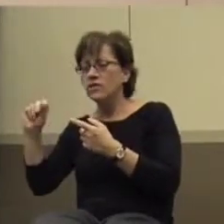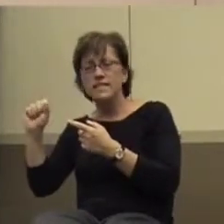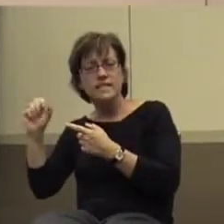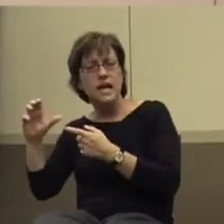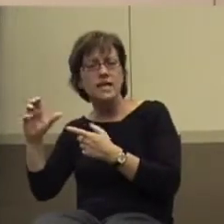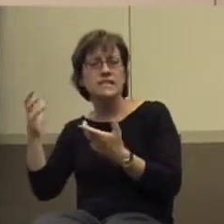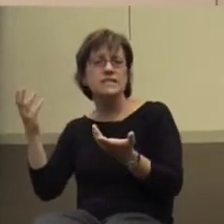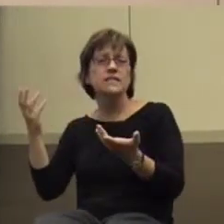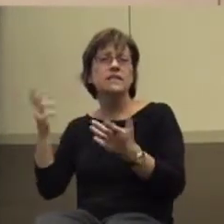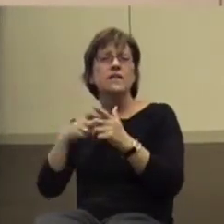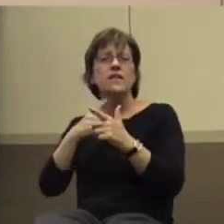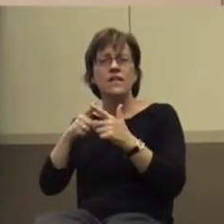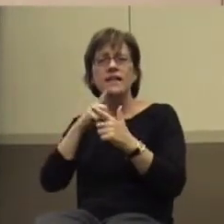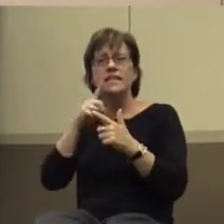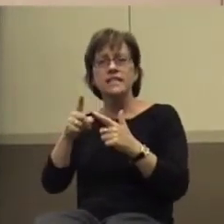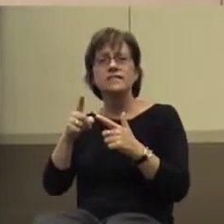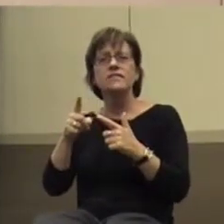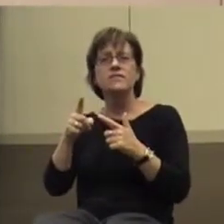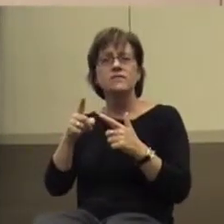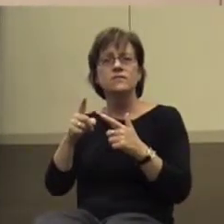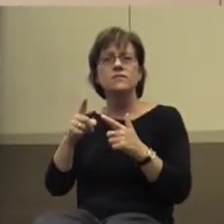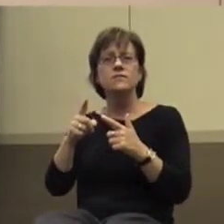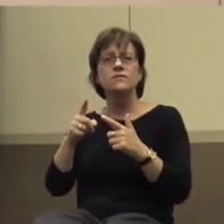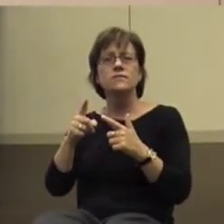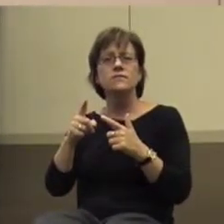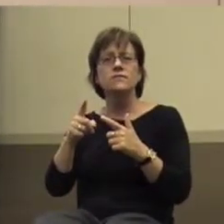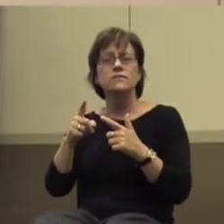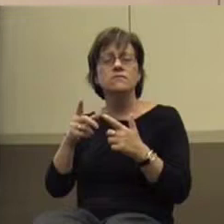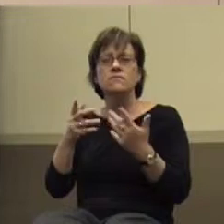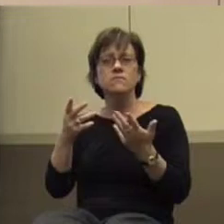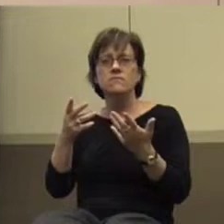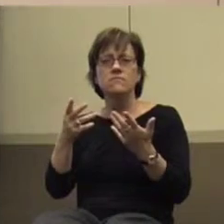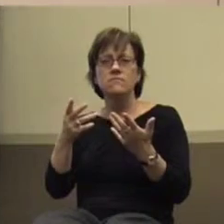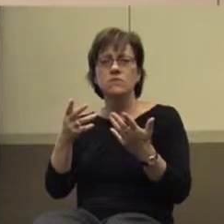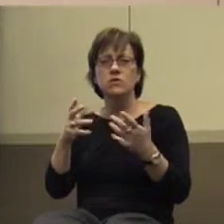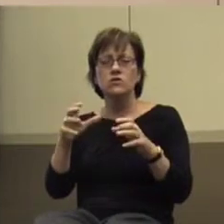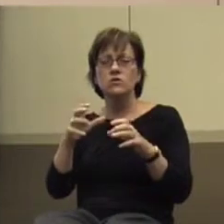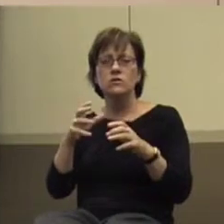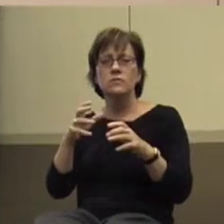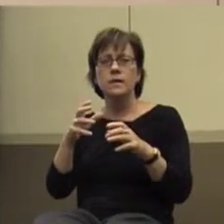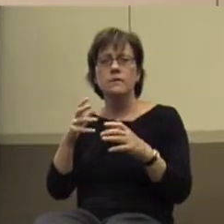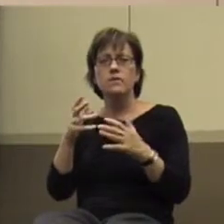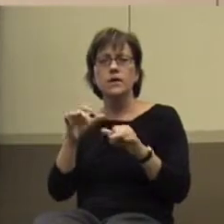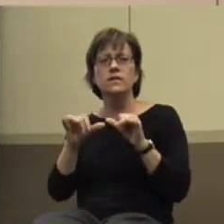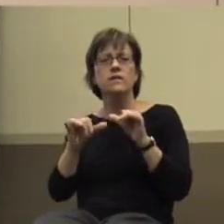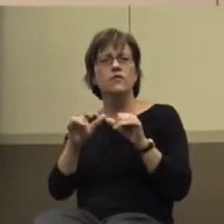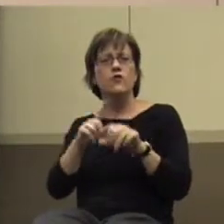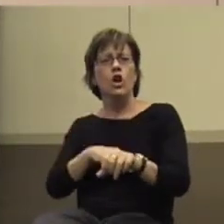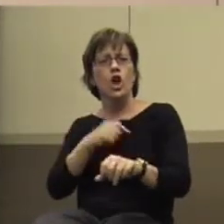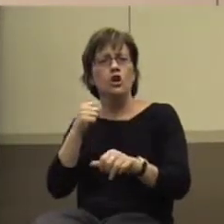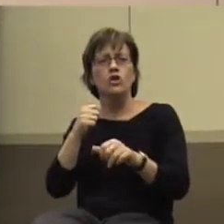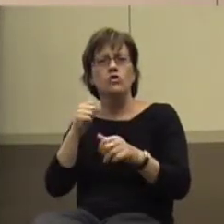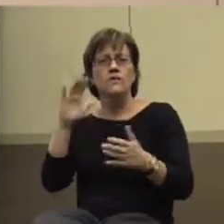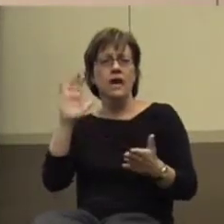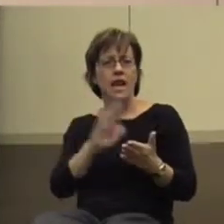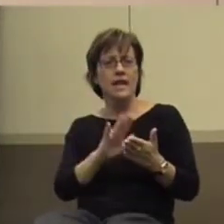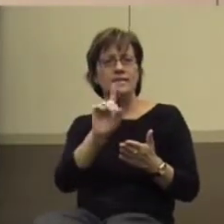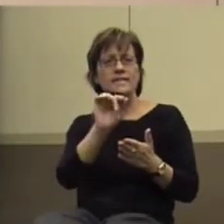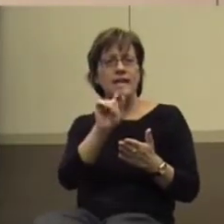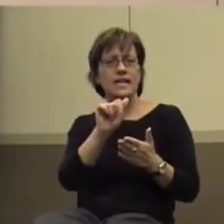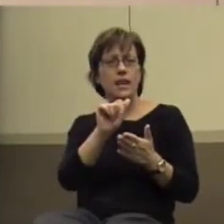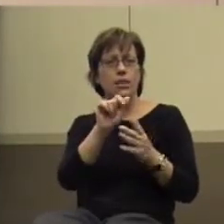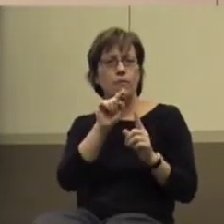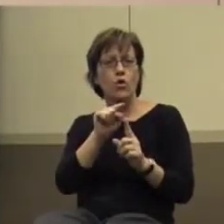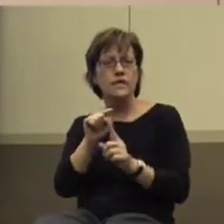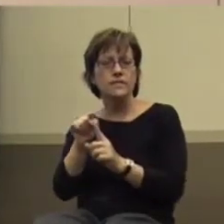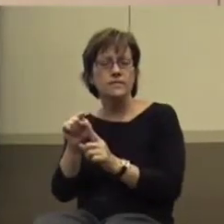do, you'd have to stay for a little bit longer, okay? So you have less data points. So you'd want to do, you know, more 10 minutes or 20 minutes, yeah. But